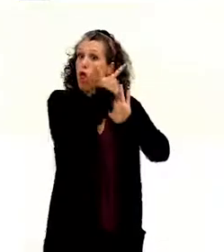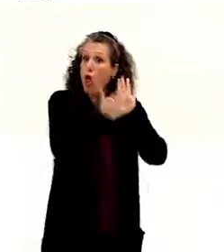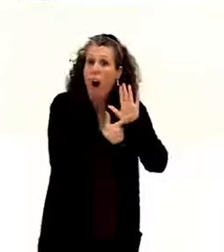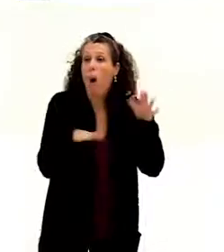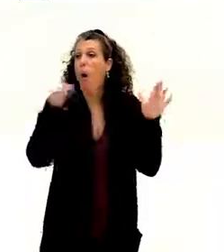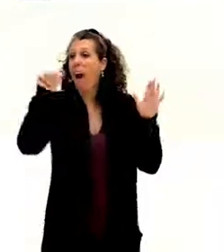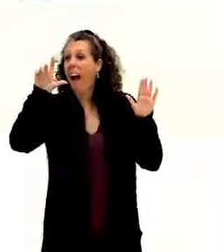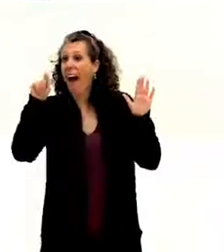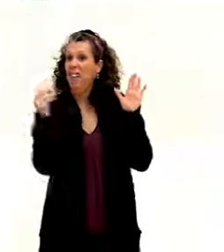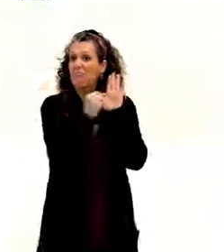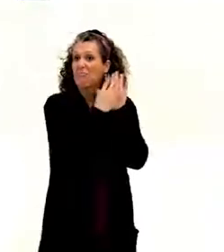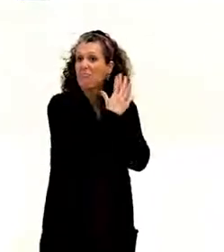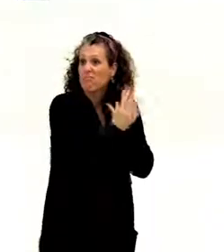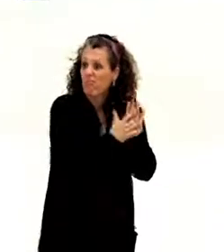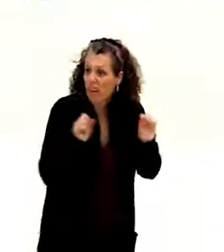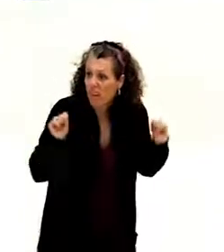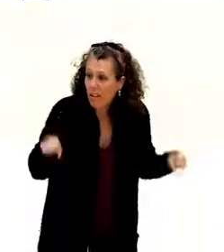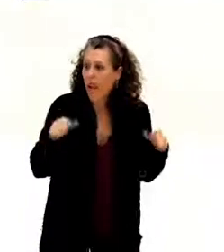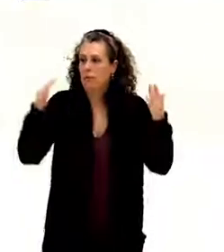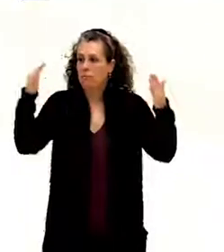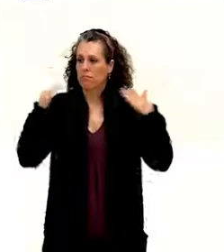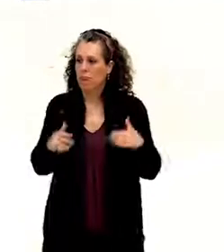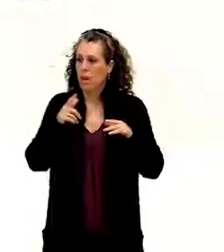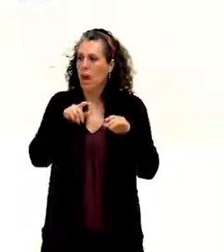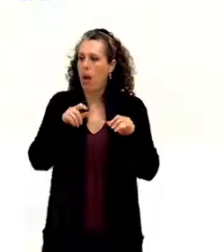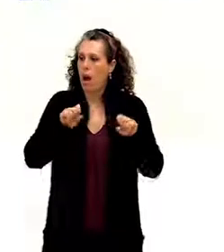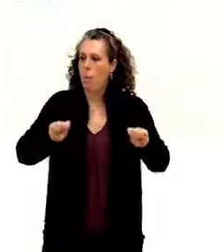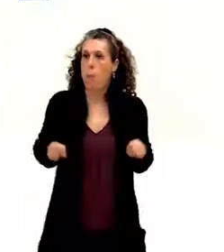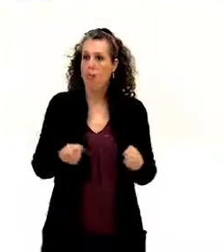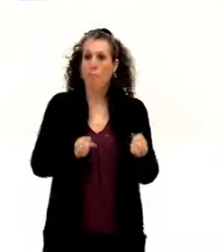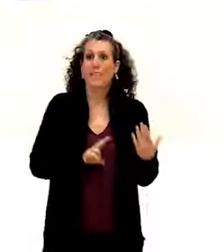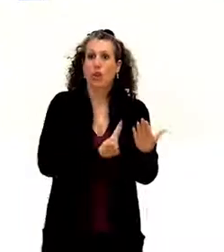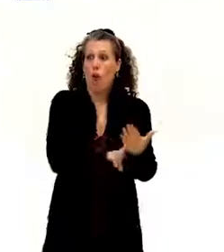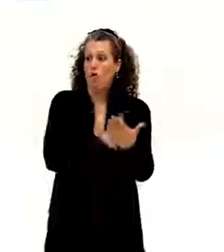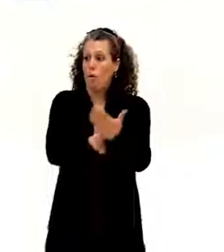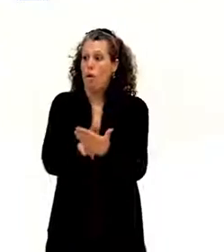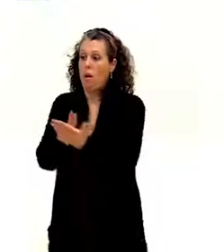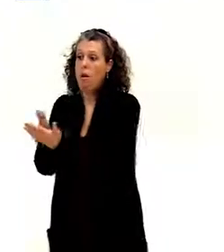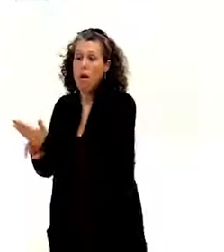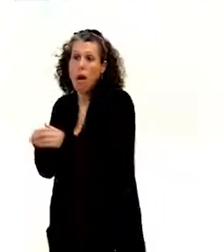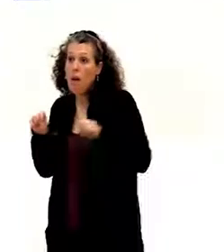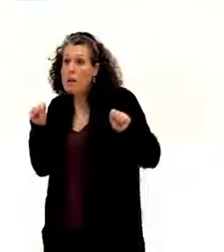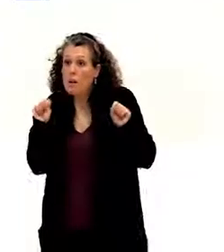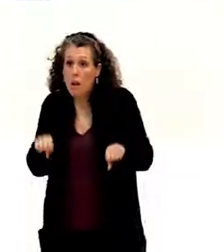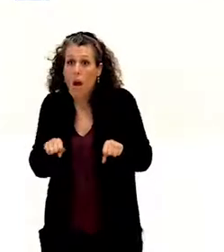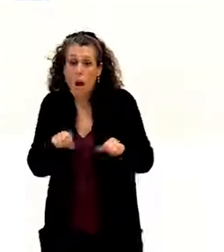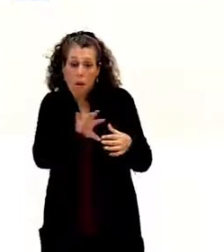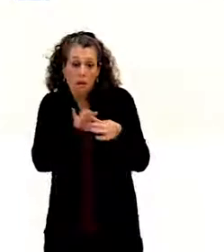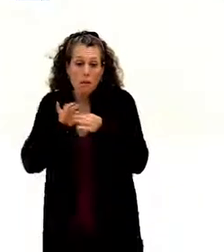acts. It could be performance contracts by the member state or the government to a